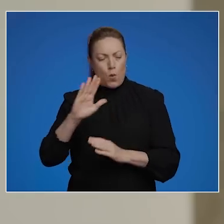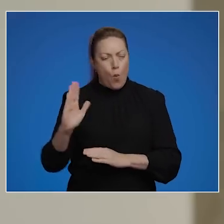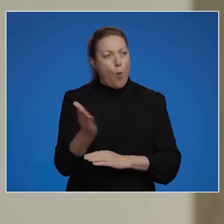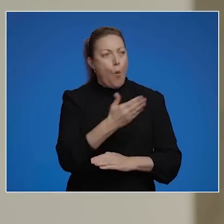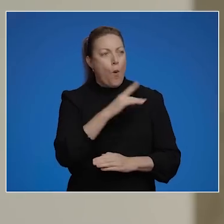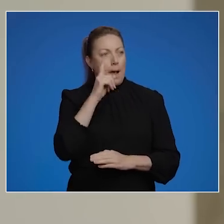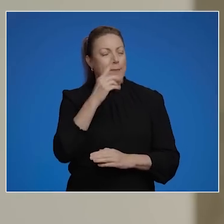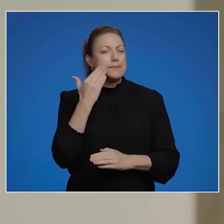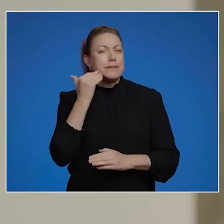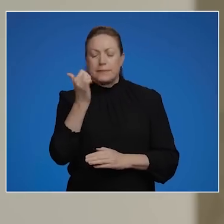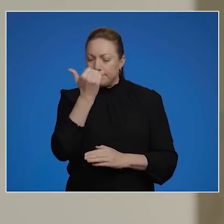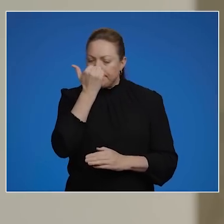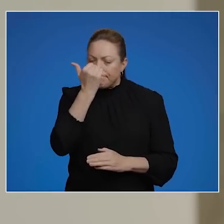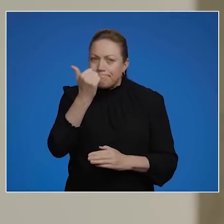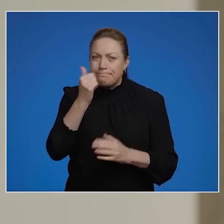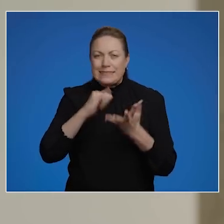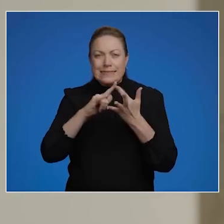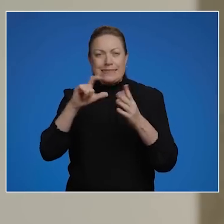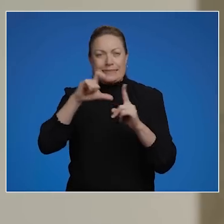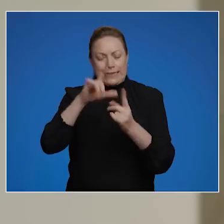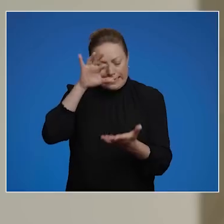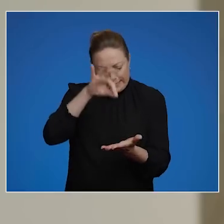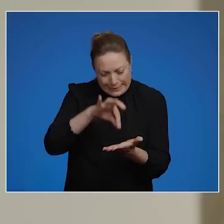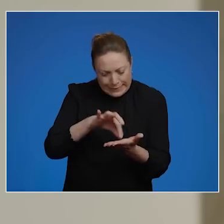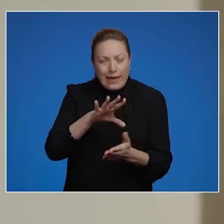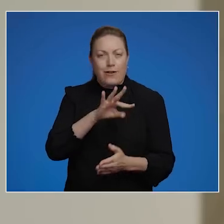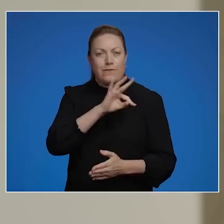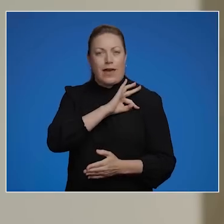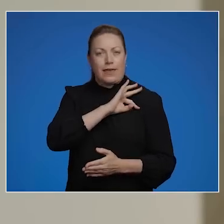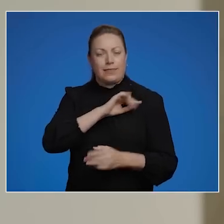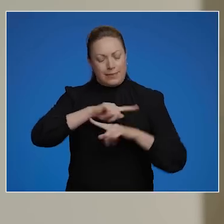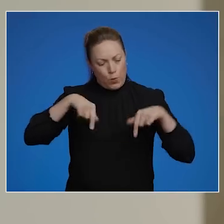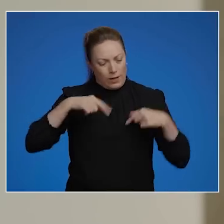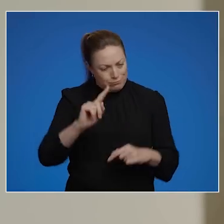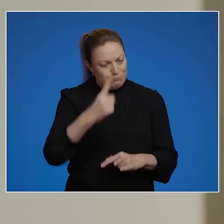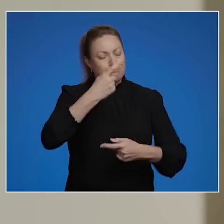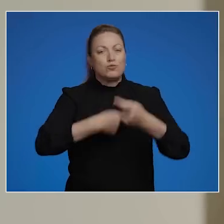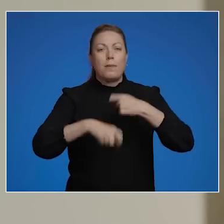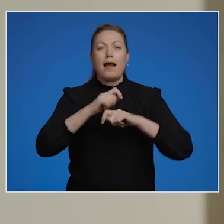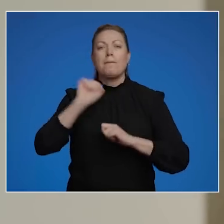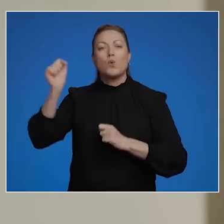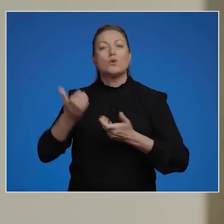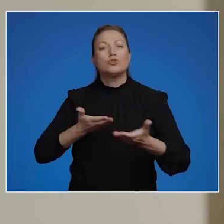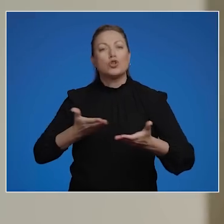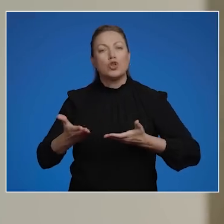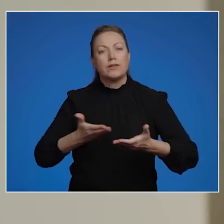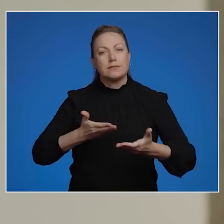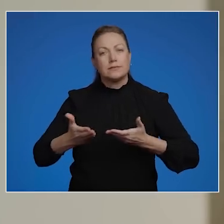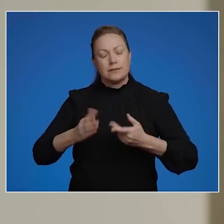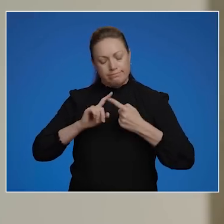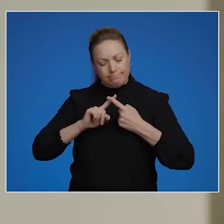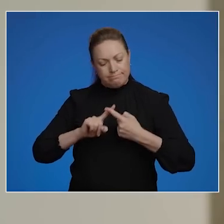Help us to recognise that we are called to be your servants and strengthen our desire to serve you